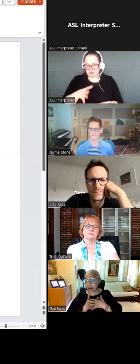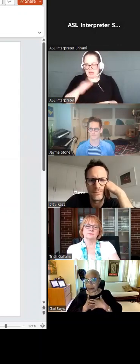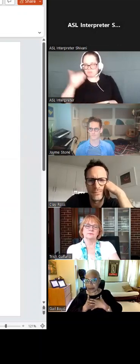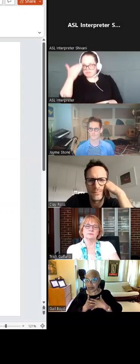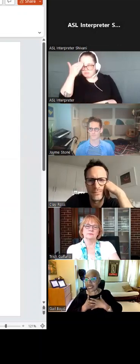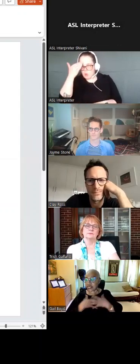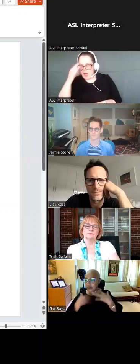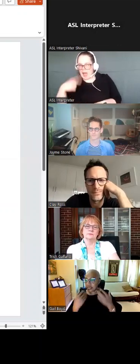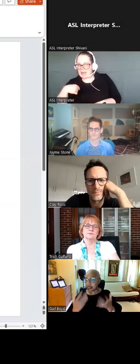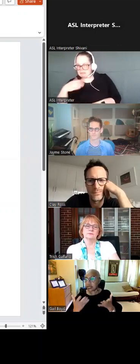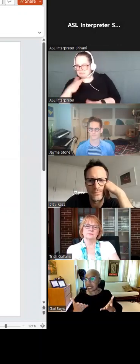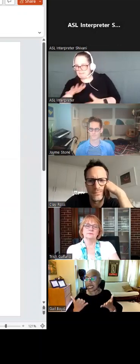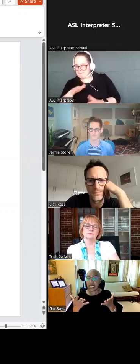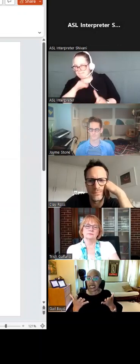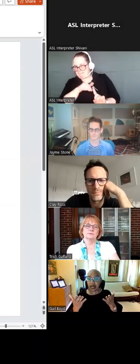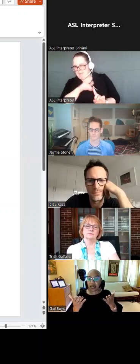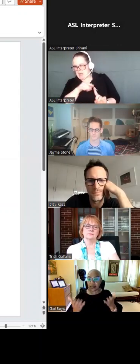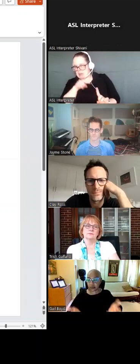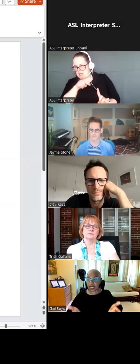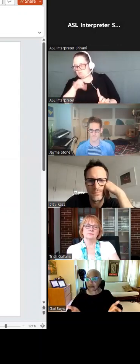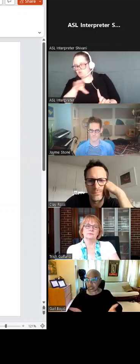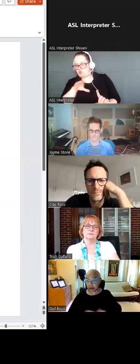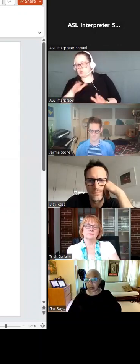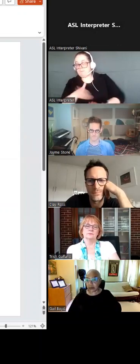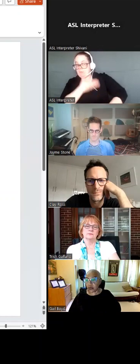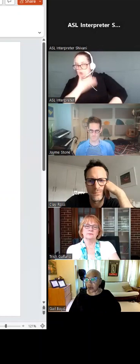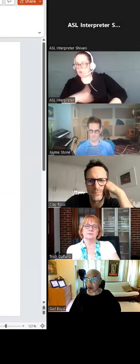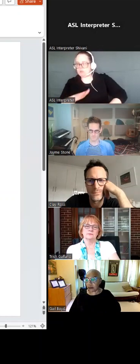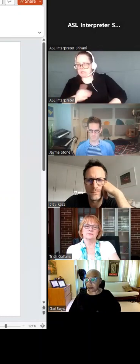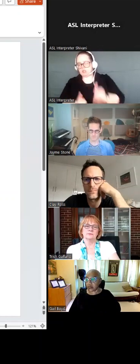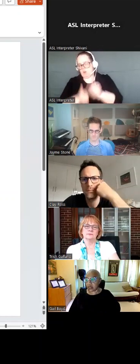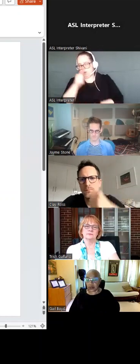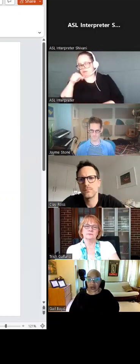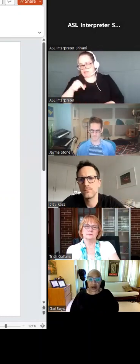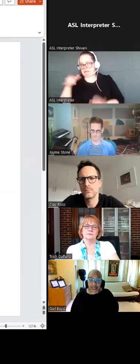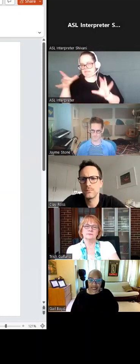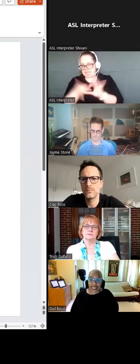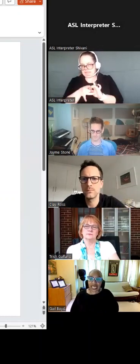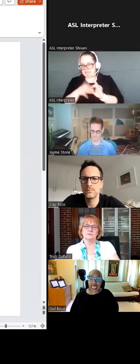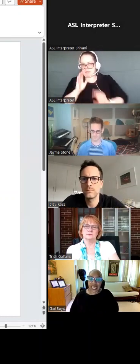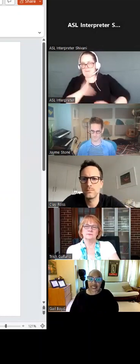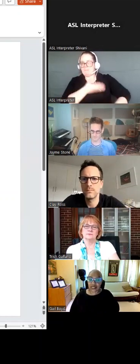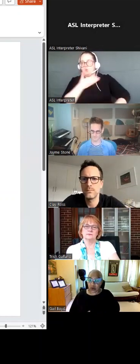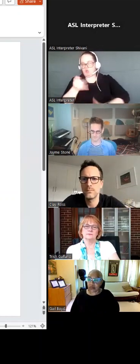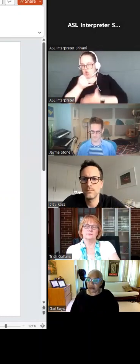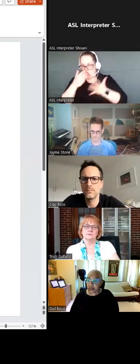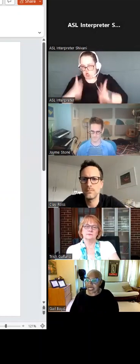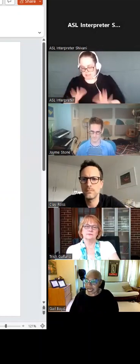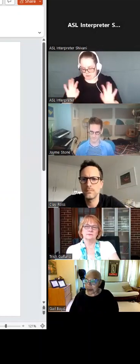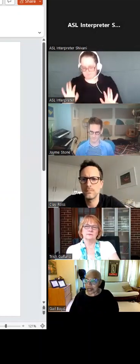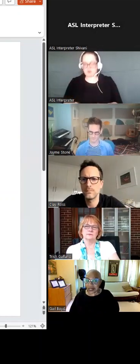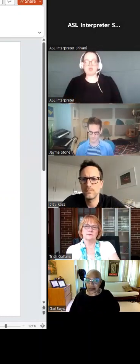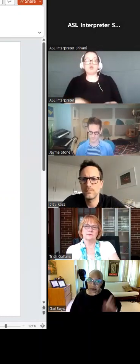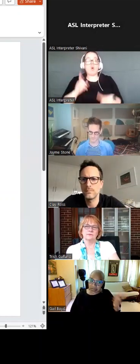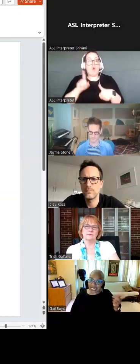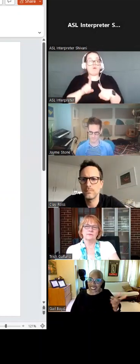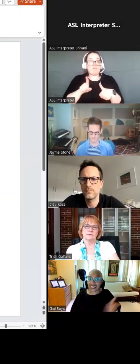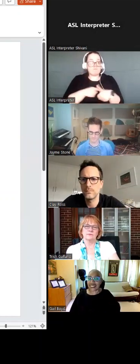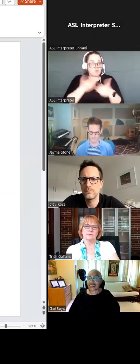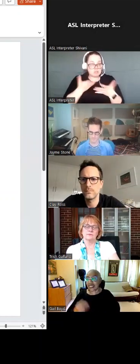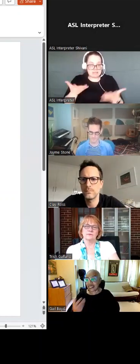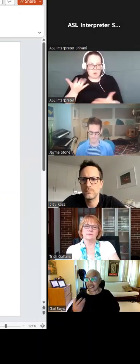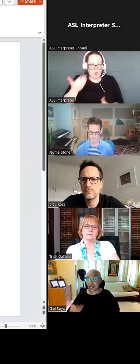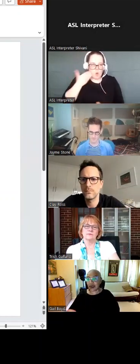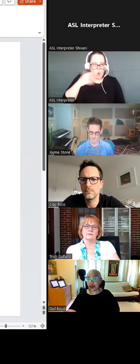music primarily, so this really is relevant to people who are musical artists. And so the first thing I want to know, the